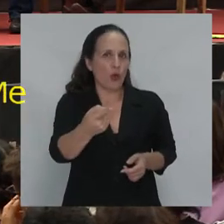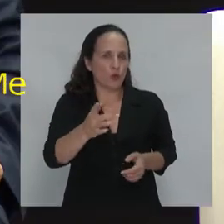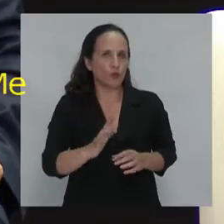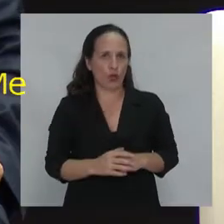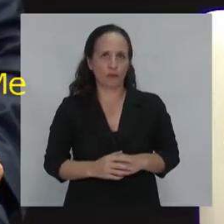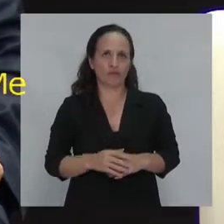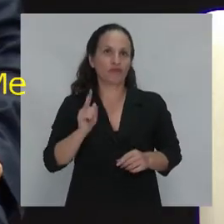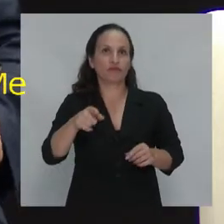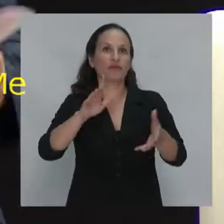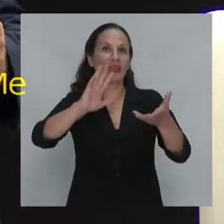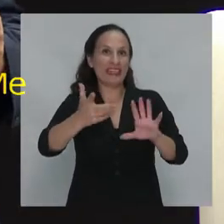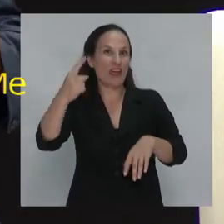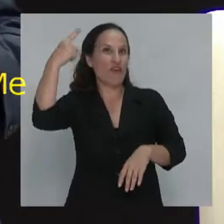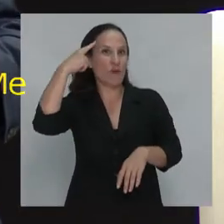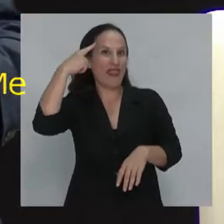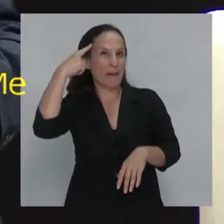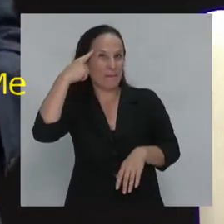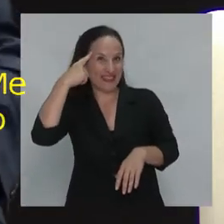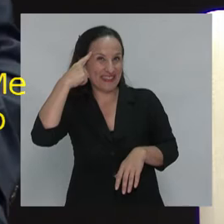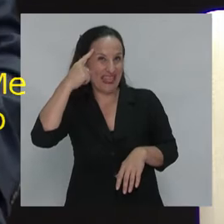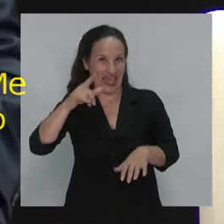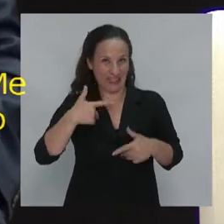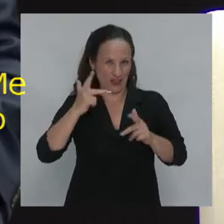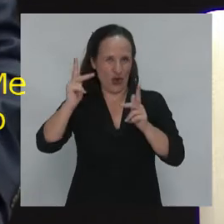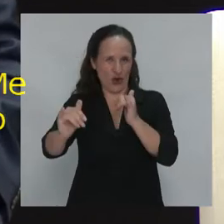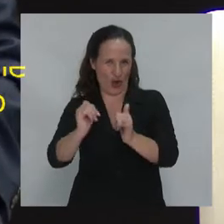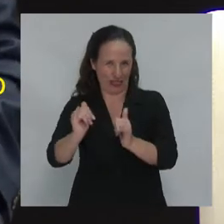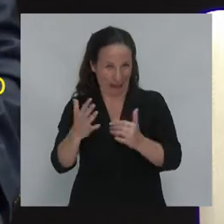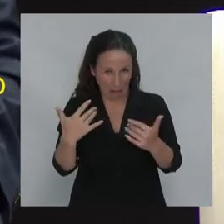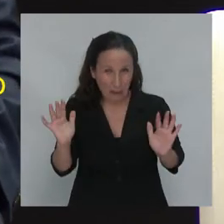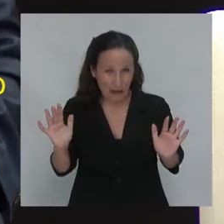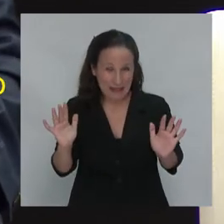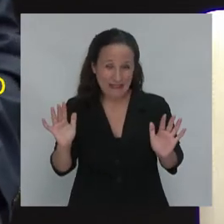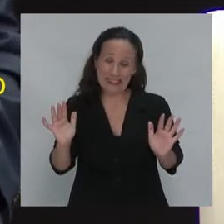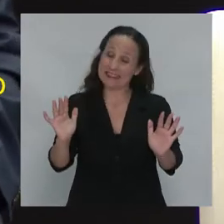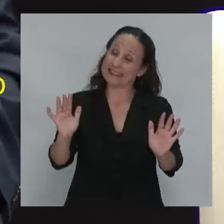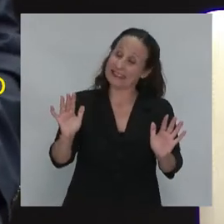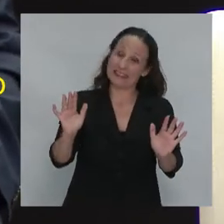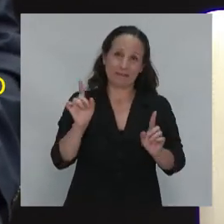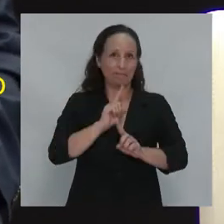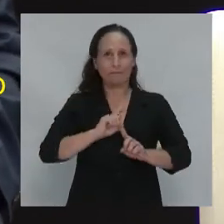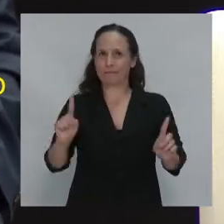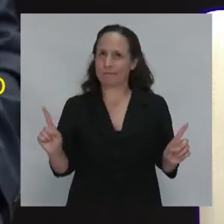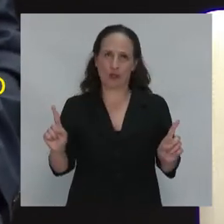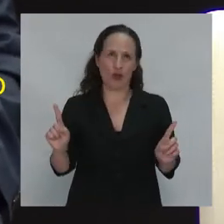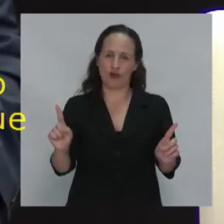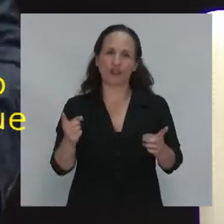No, but what we need is a worldwide social movement